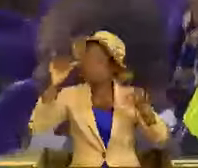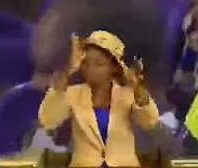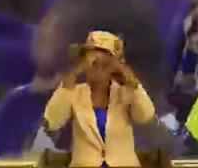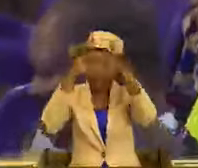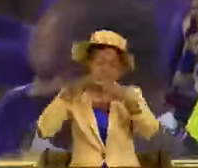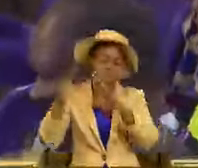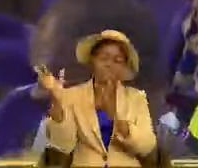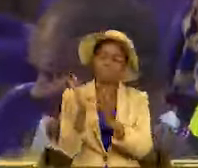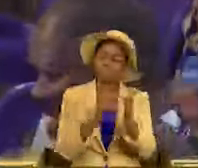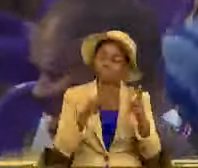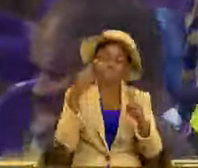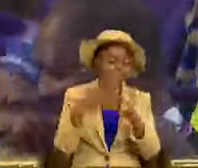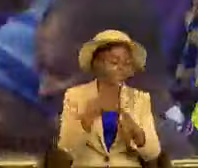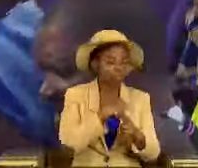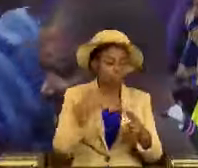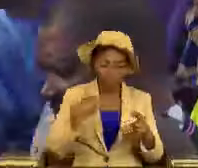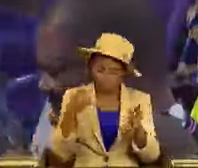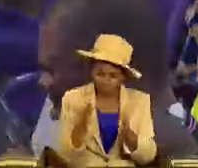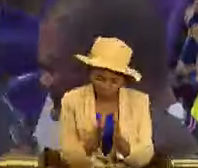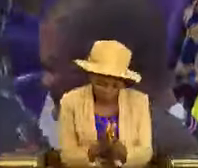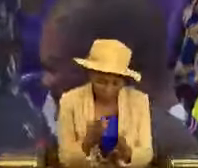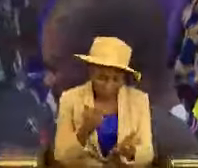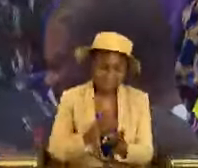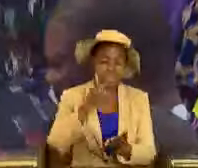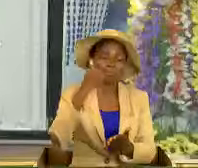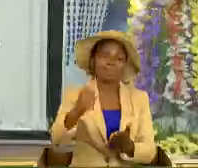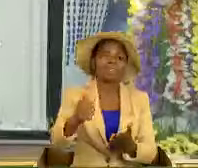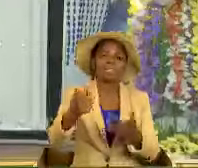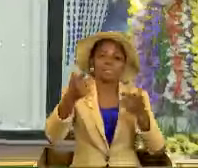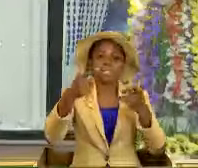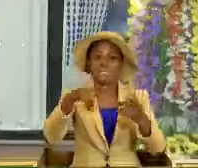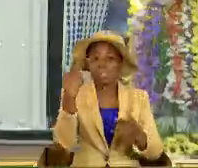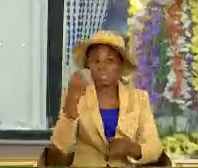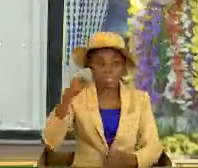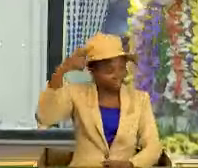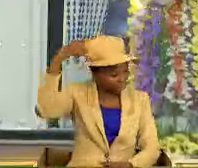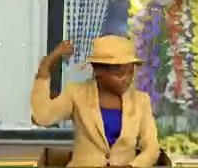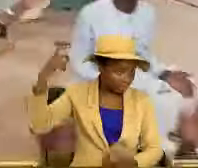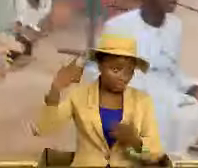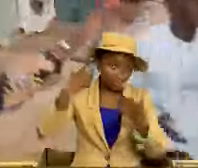we pray let us share the grace of